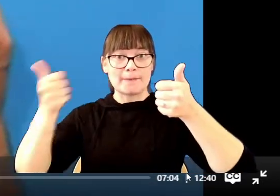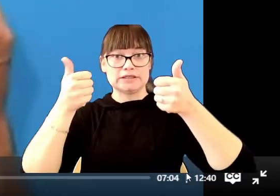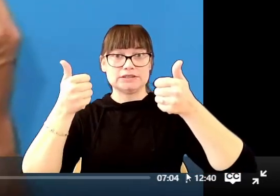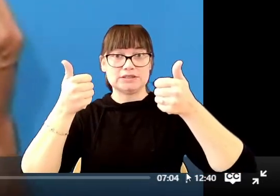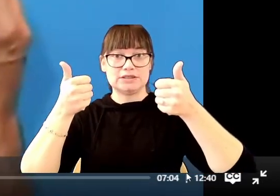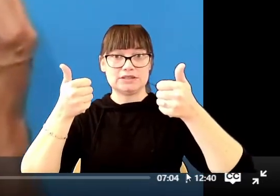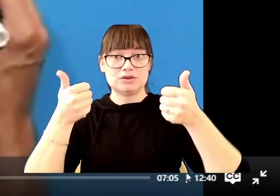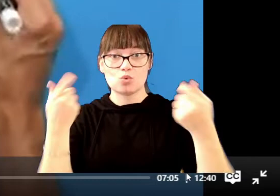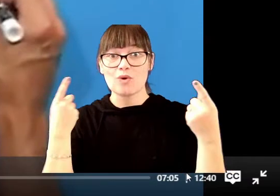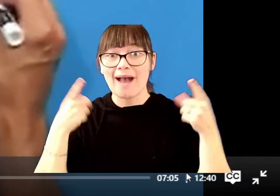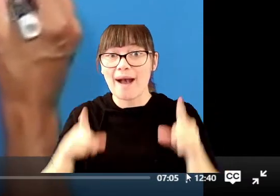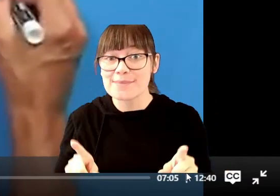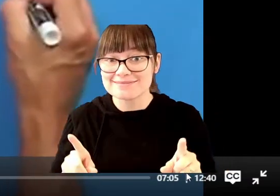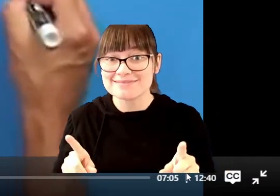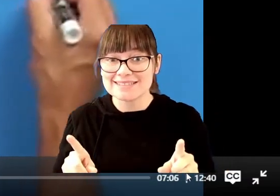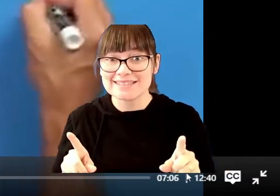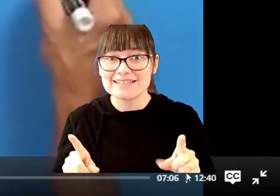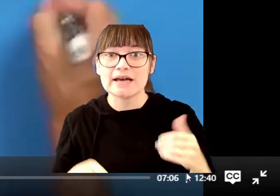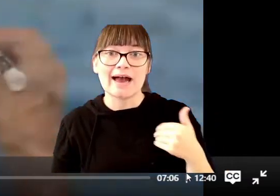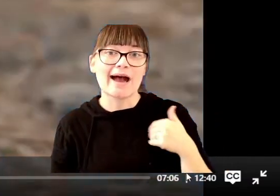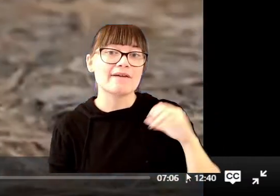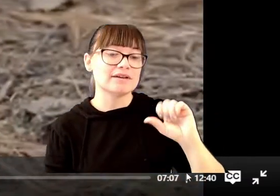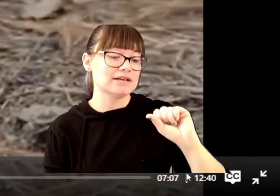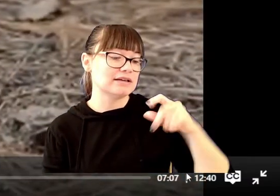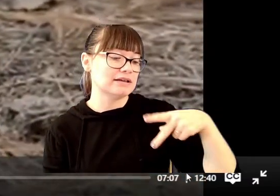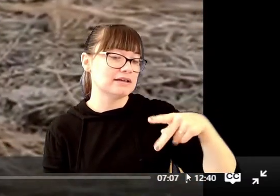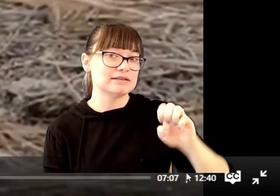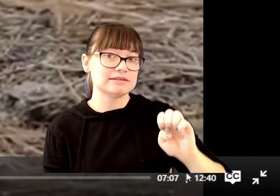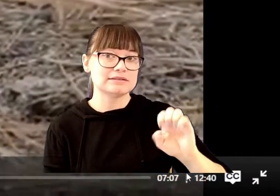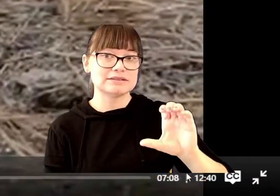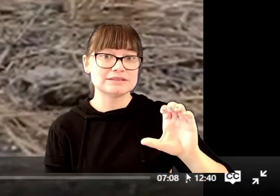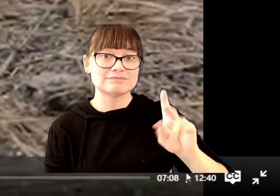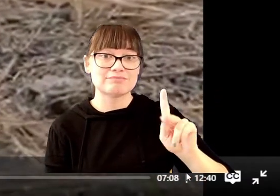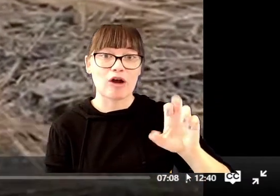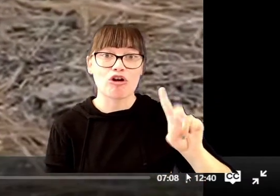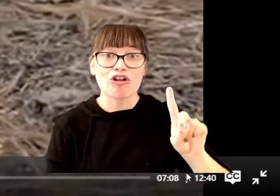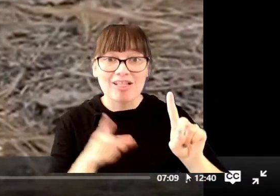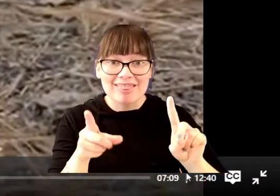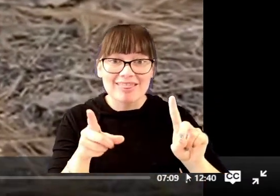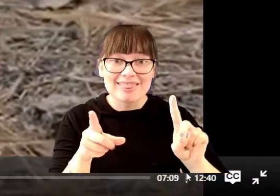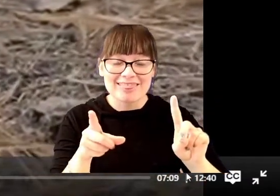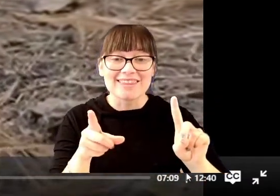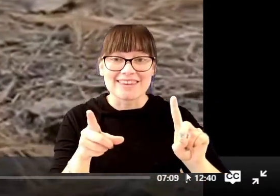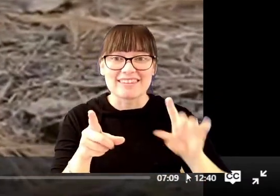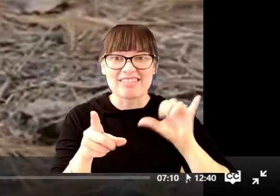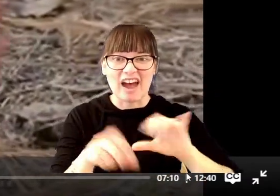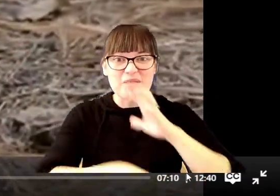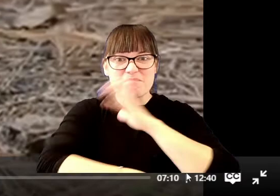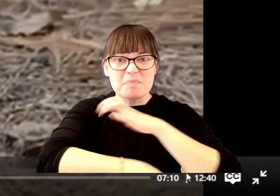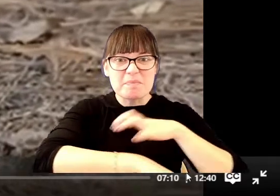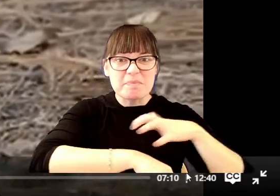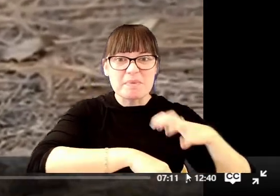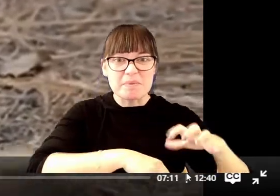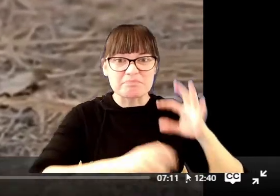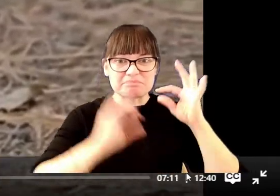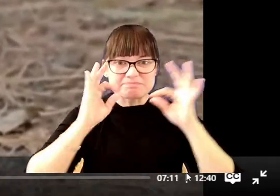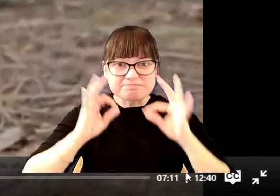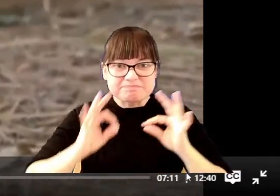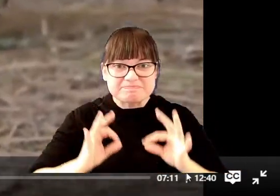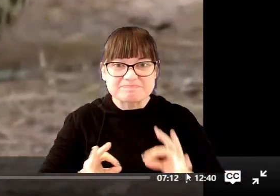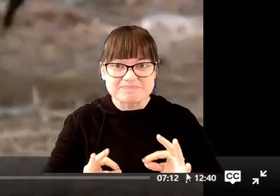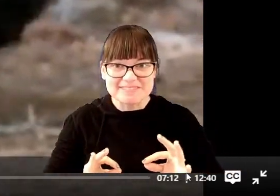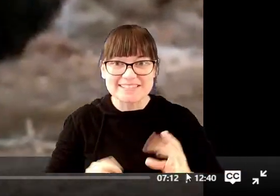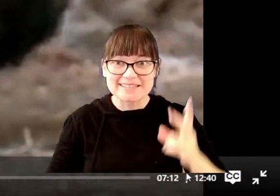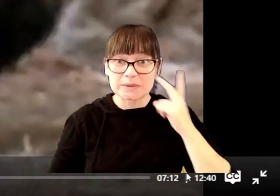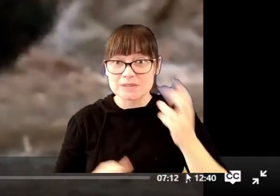with is a speckled chicken. You wind up with a chicken that has black and white spots. And if you've ever been to a farm and seen a lot of